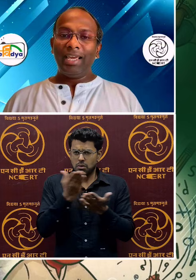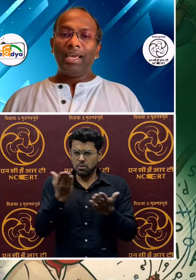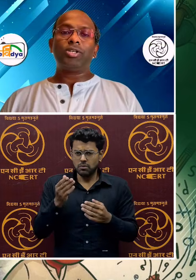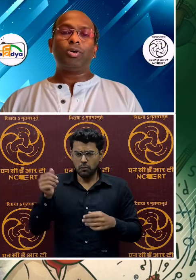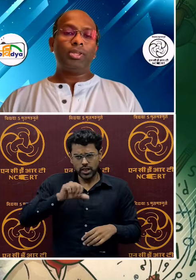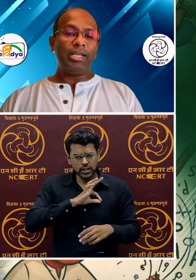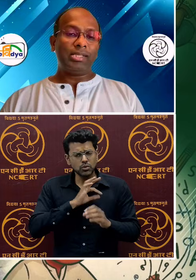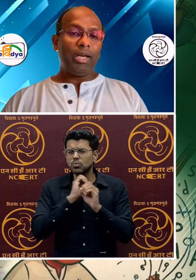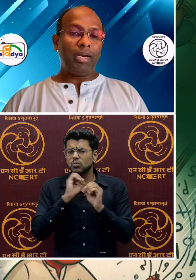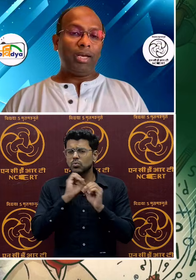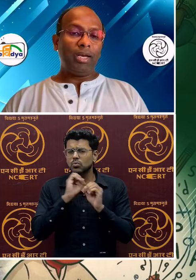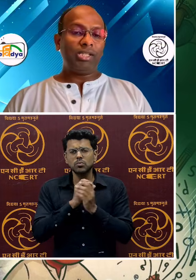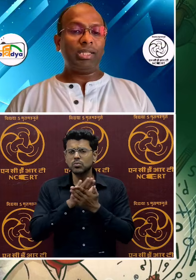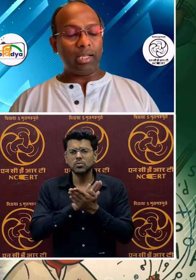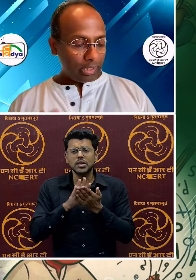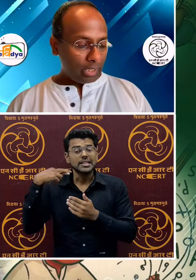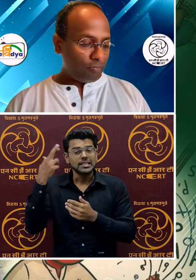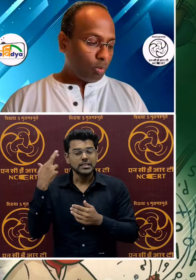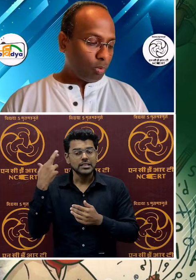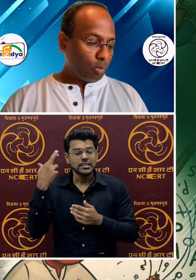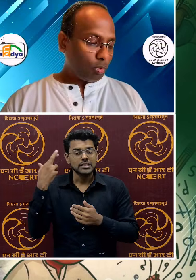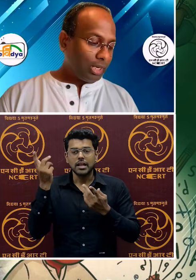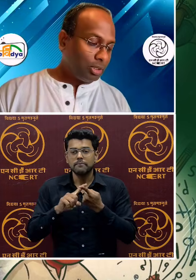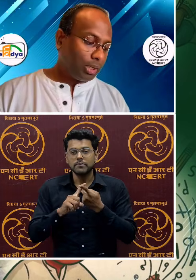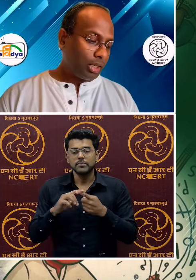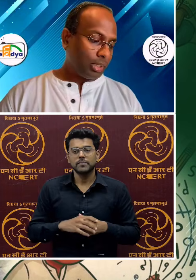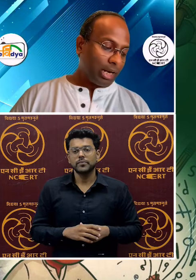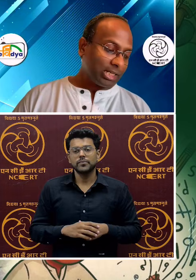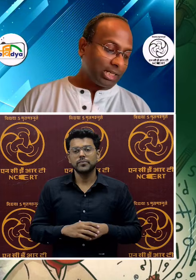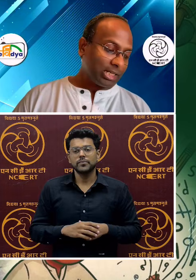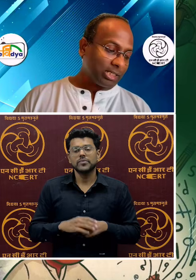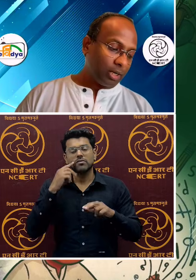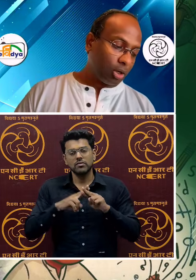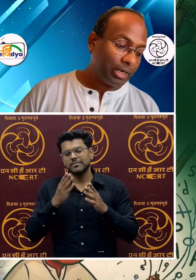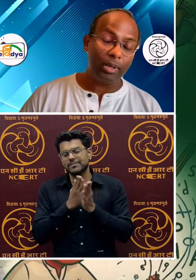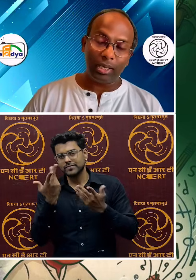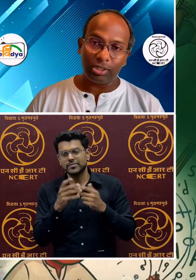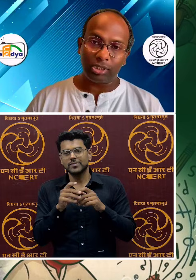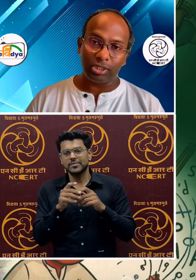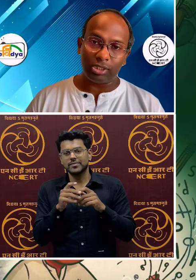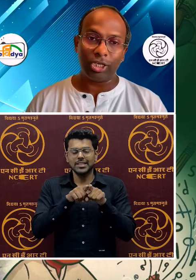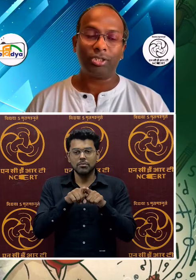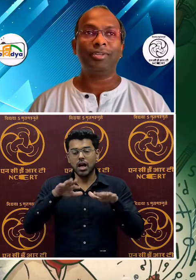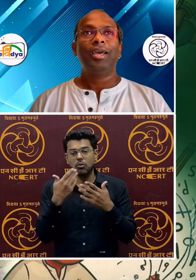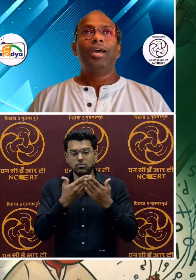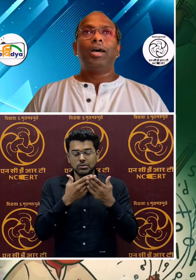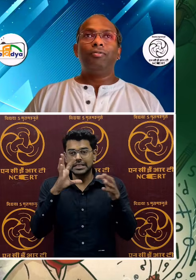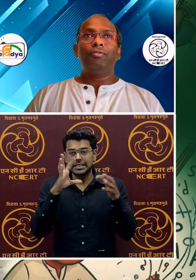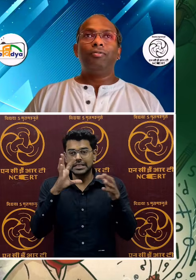Yeah. So that is the main reason. Then if you get into another aspect on remedial